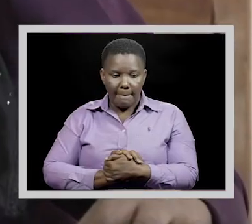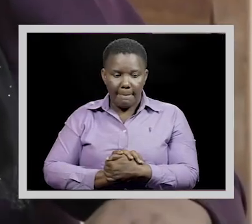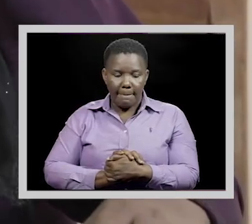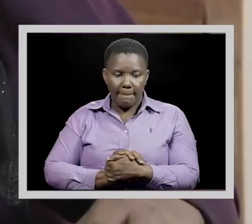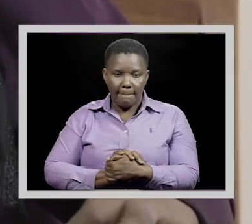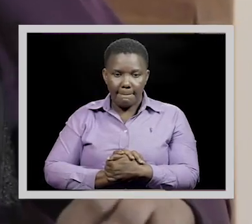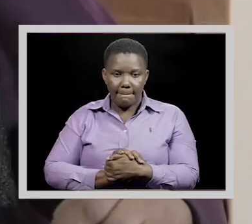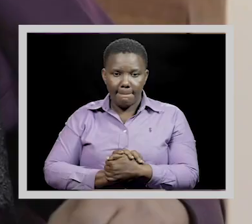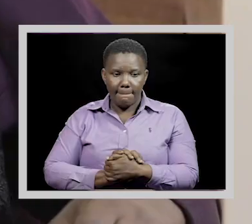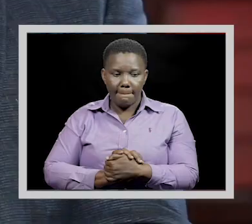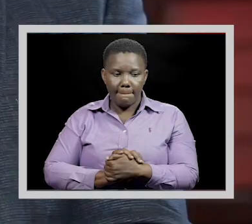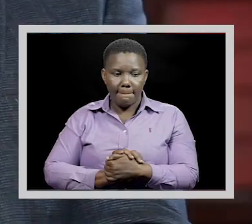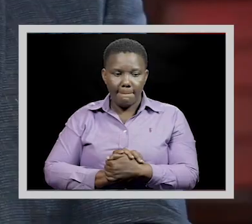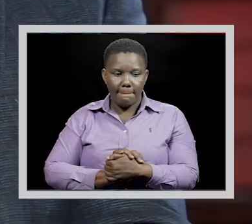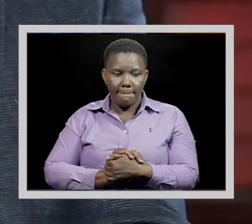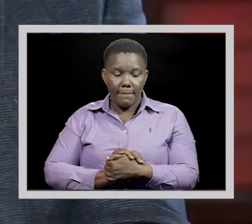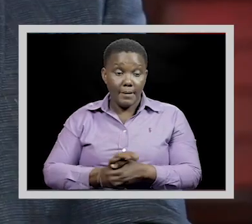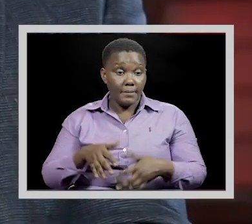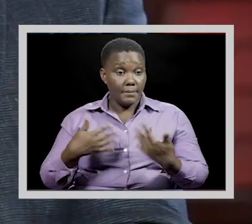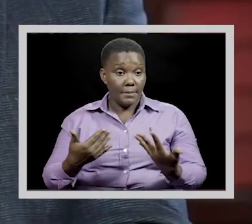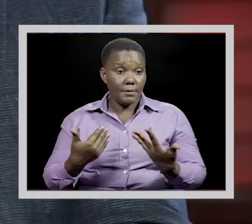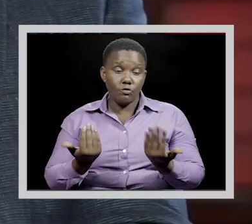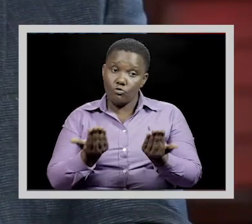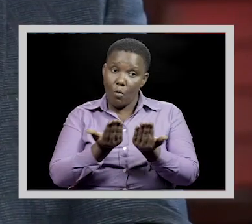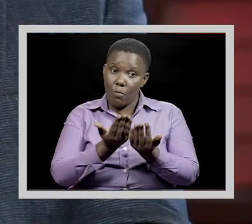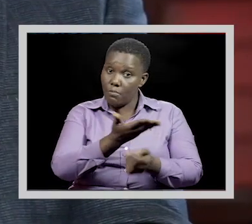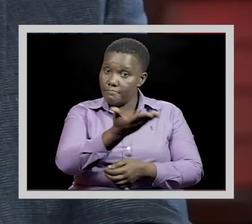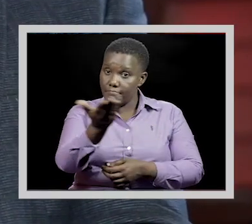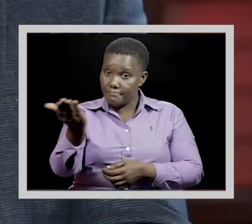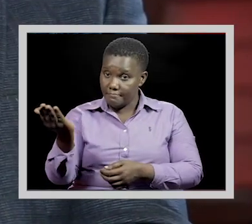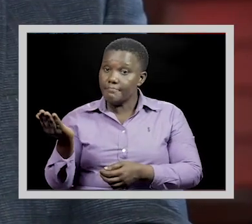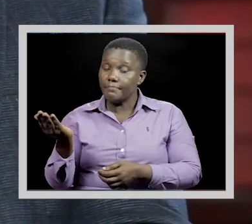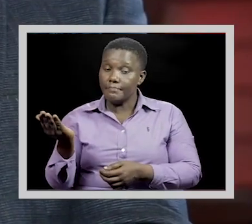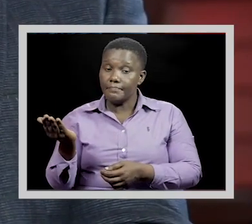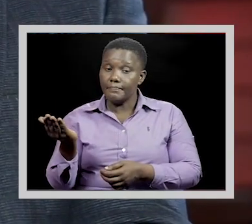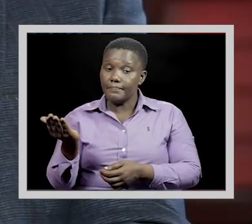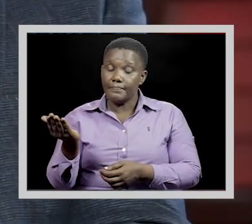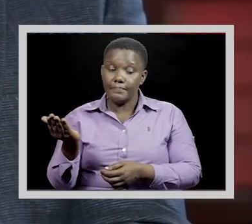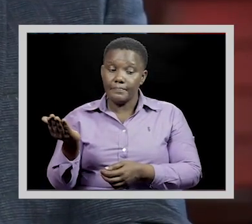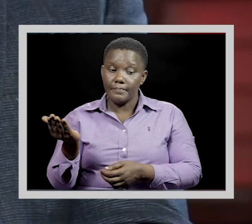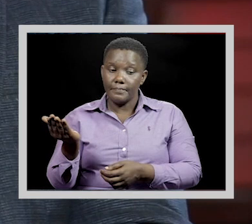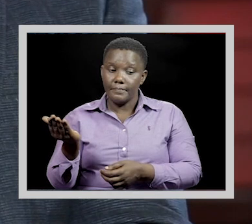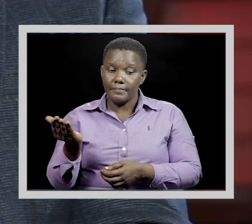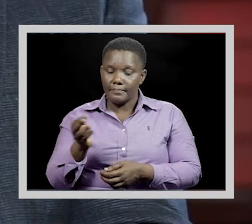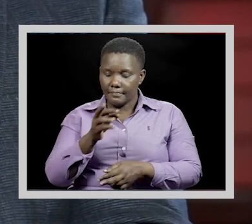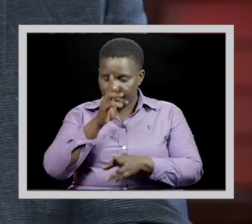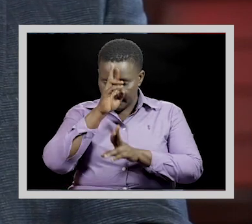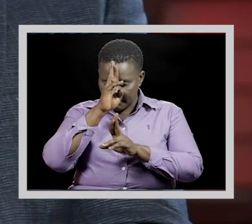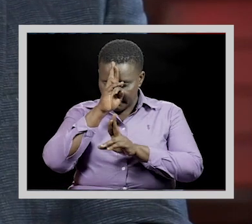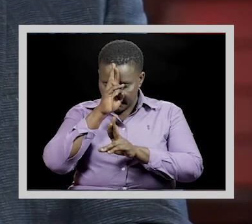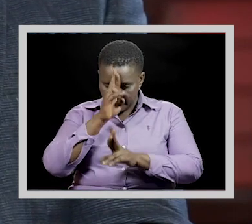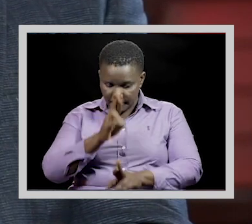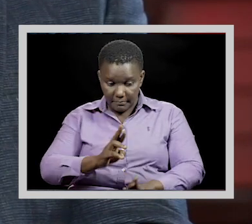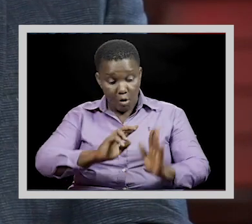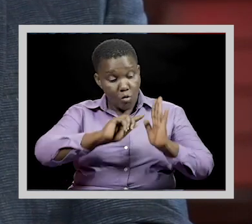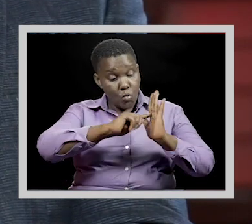obtained in cases involving adults. I therefore urge all of you to adhere